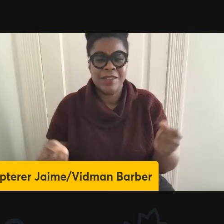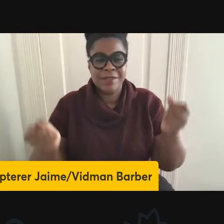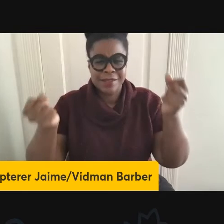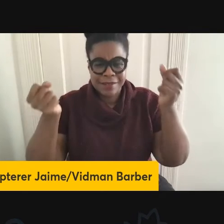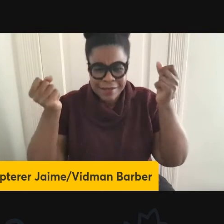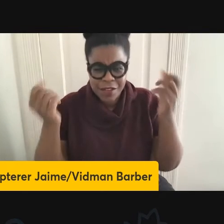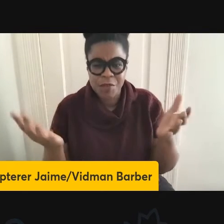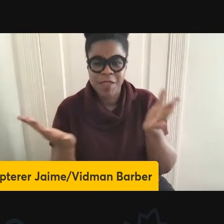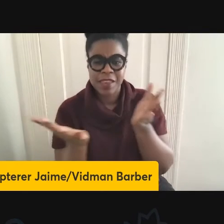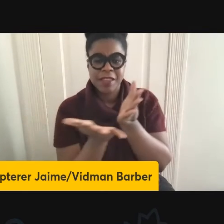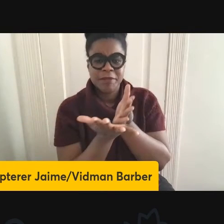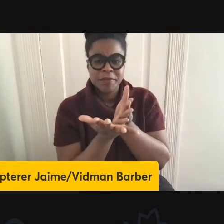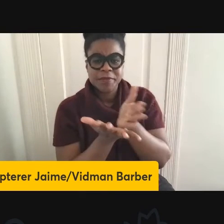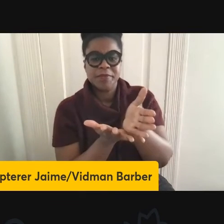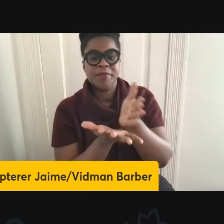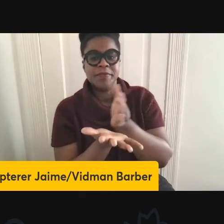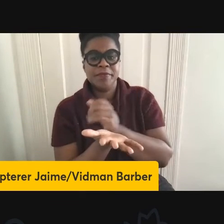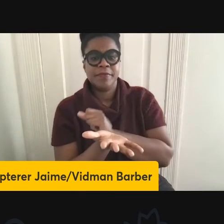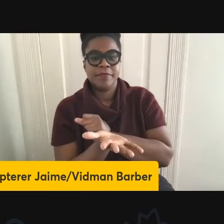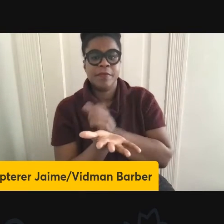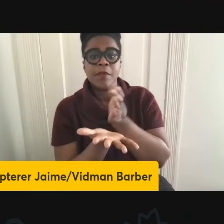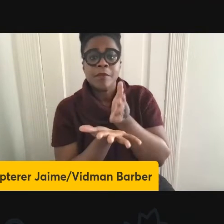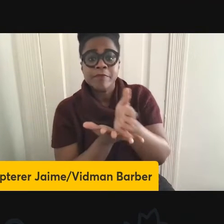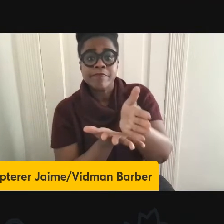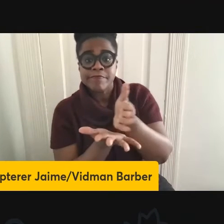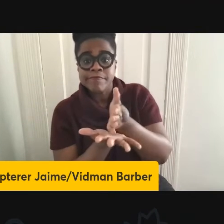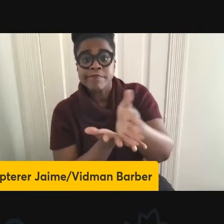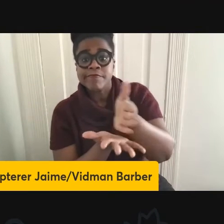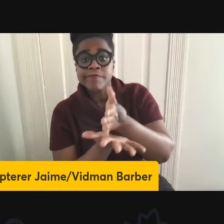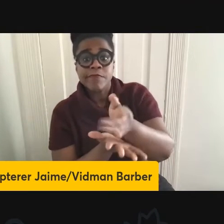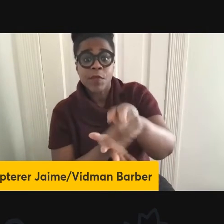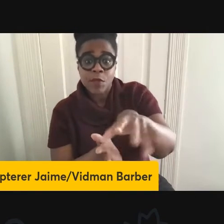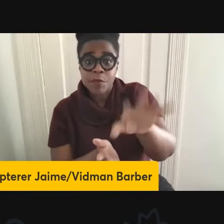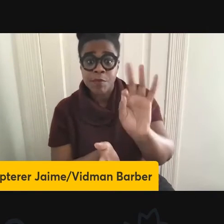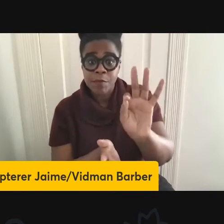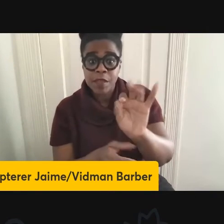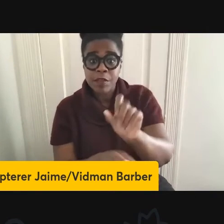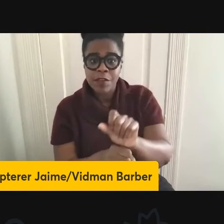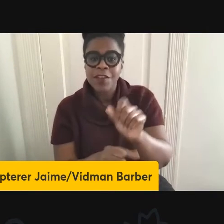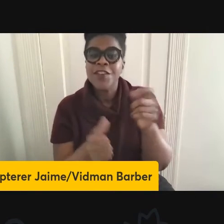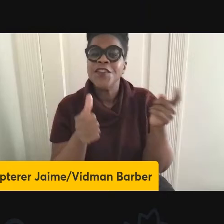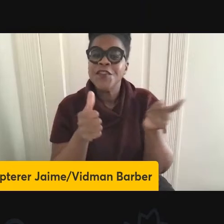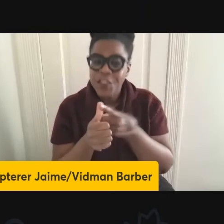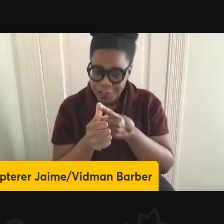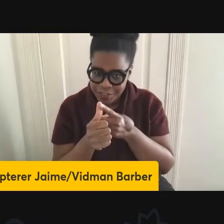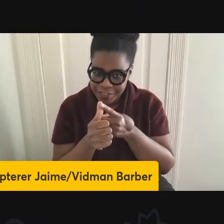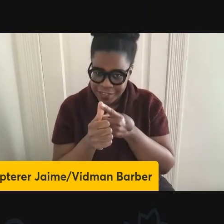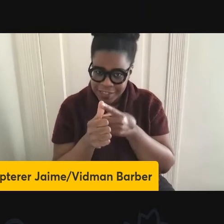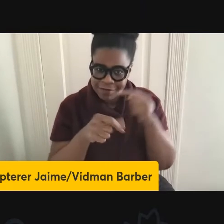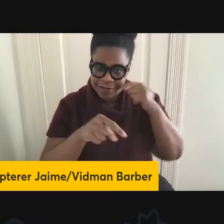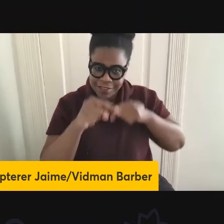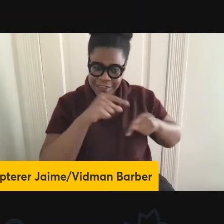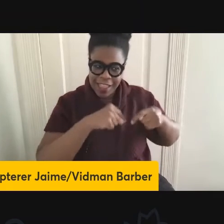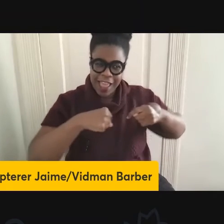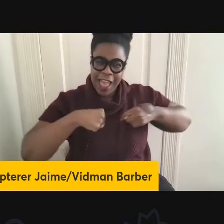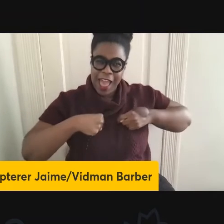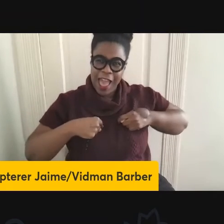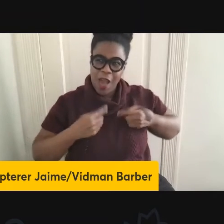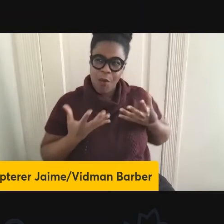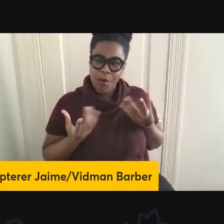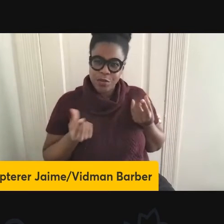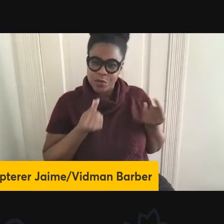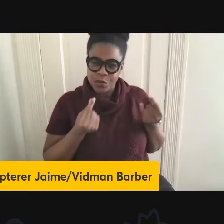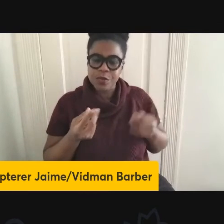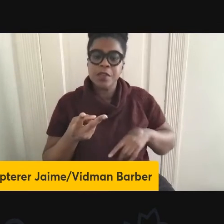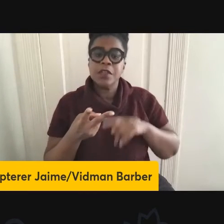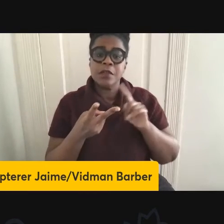different uh, careers you can choose, but first think about what you want to do. The second thing I'll say